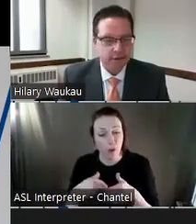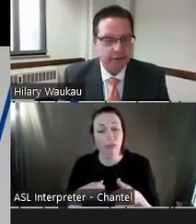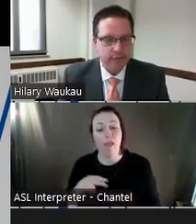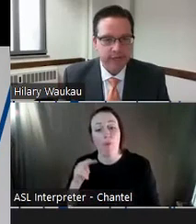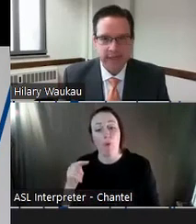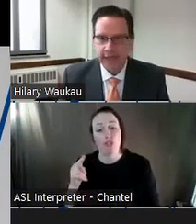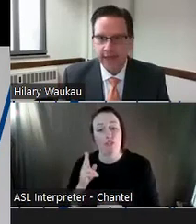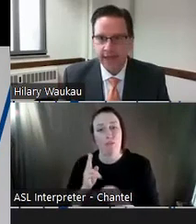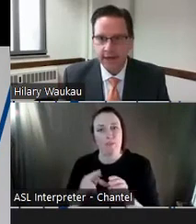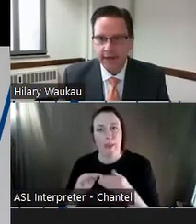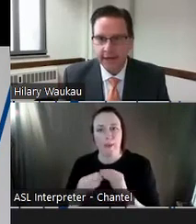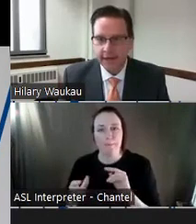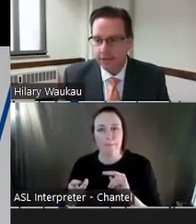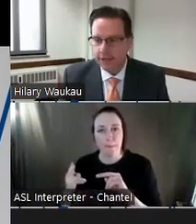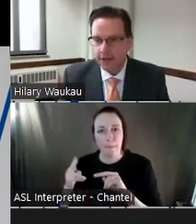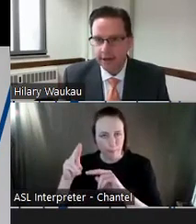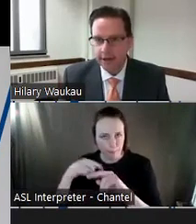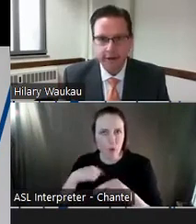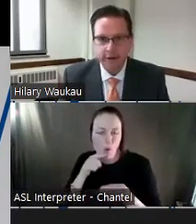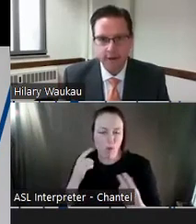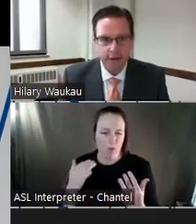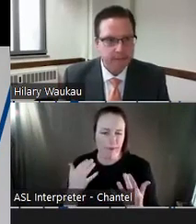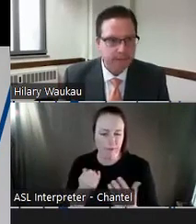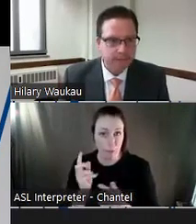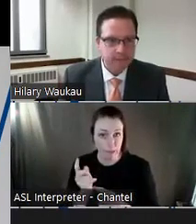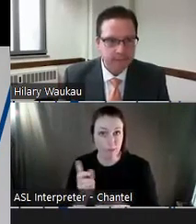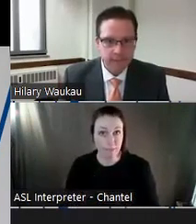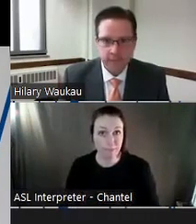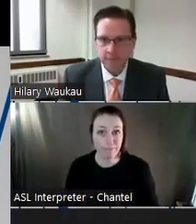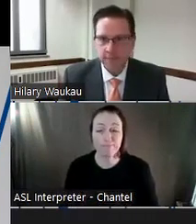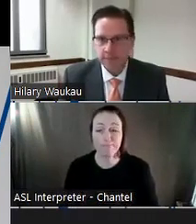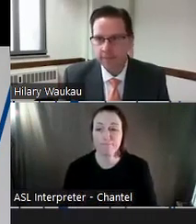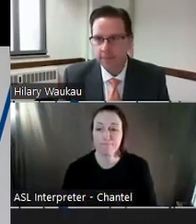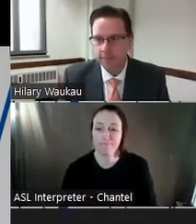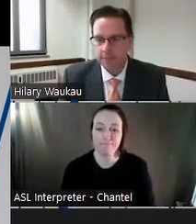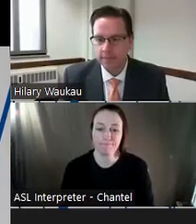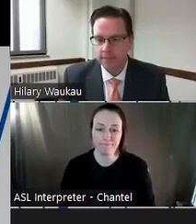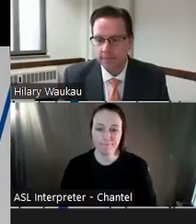here, so we'll get every chance to get clicked on and get in here. We'll get started here very shortly.